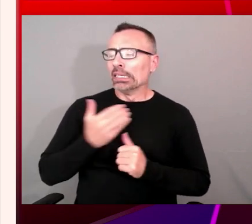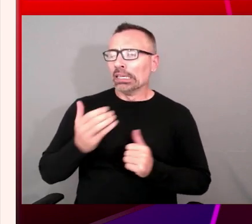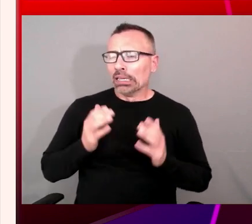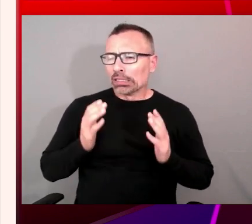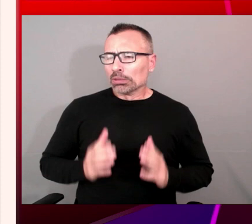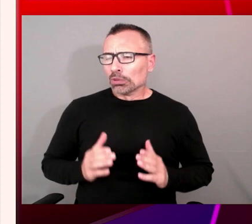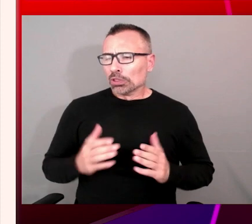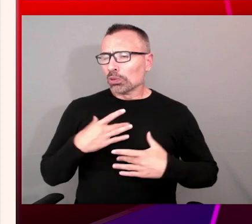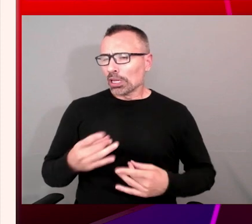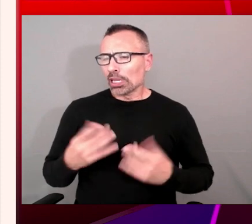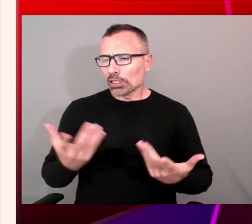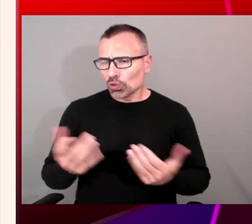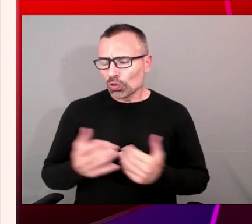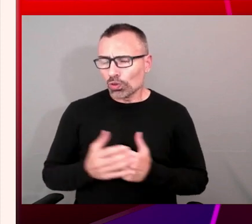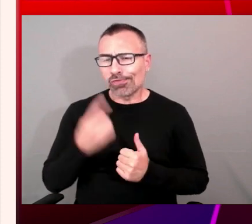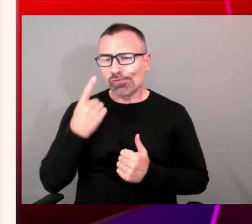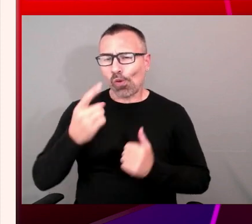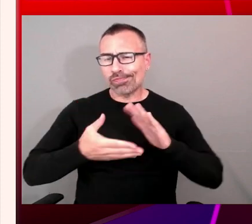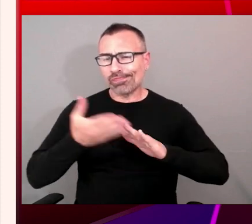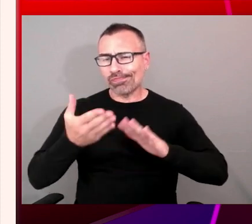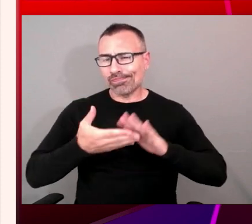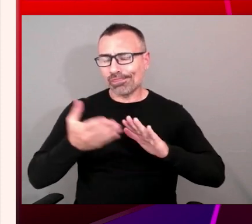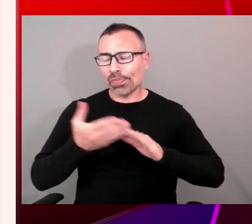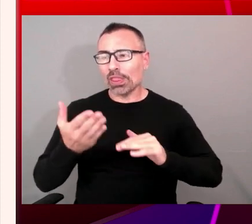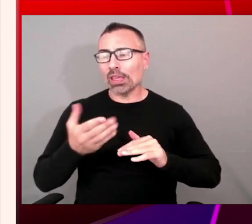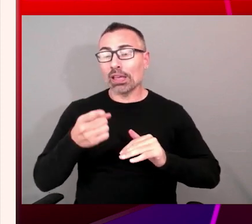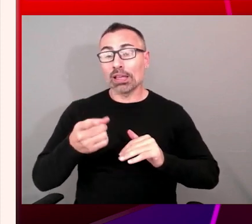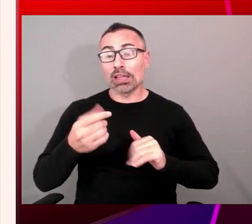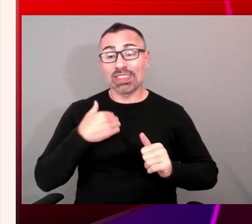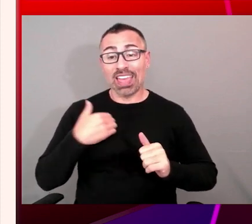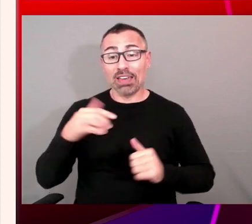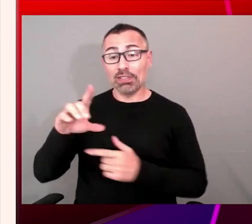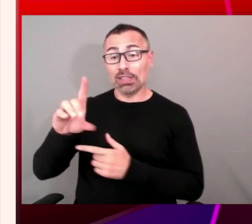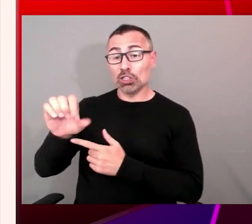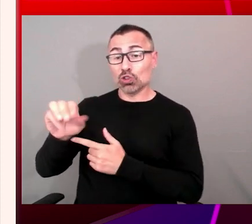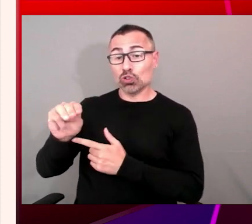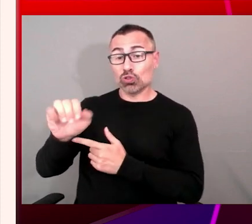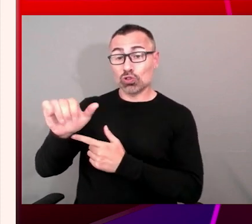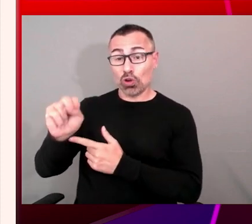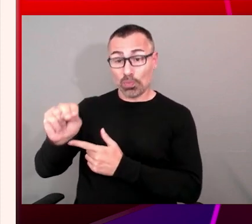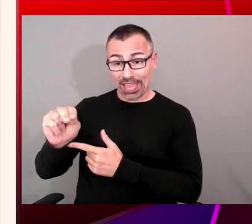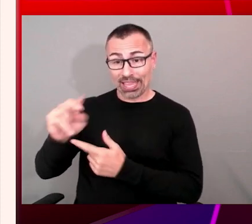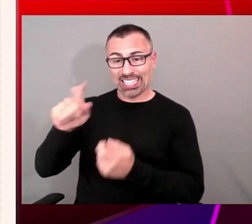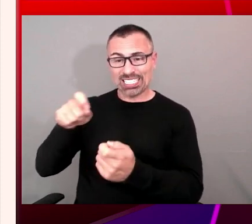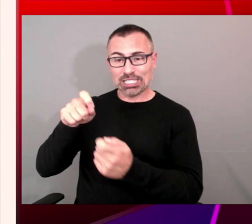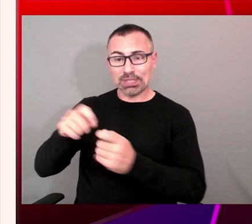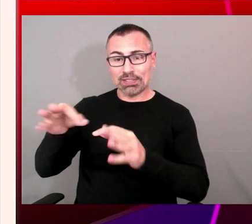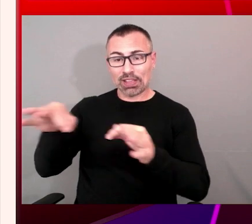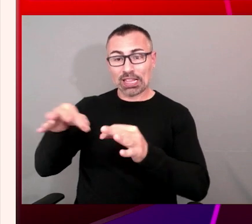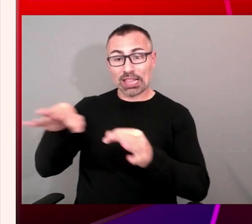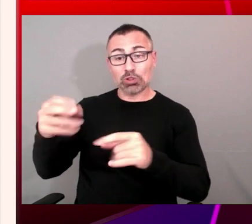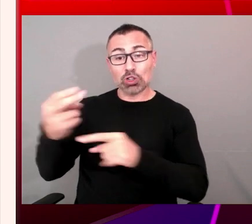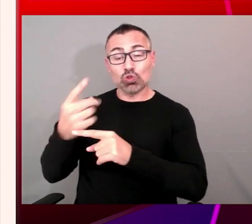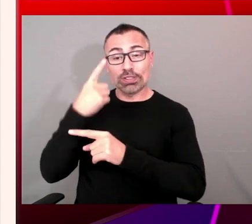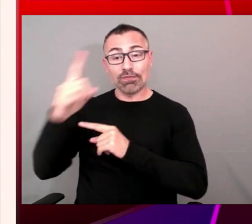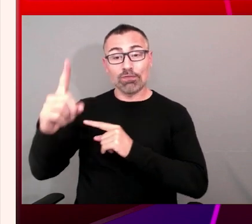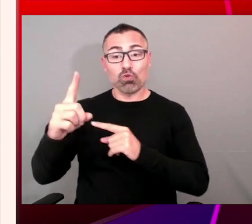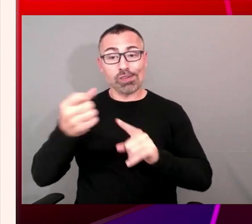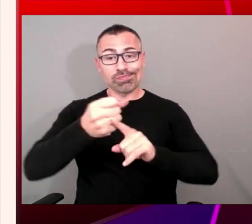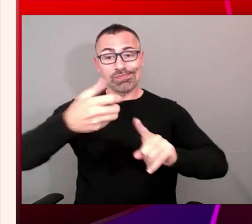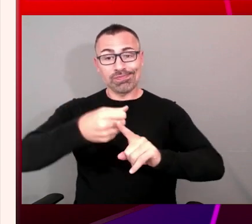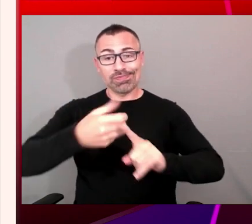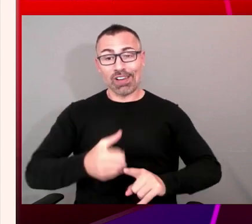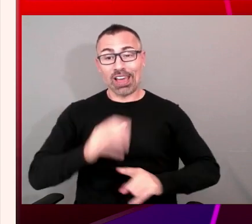enable interoperability, is they take these domain-specific languages and they use those to define their analyses. Now, today,